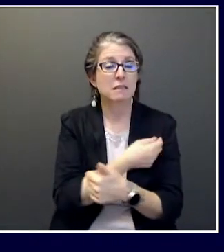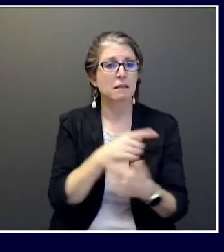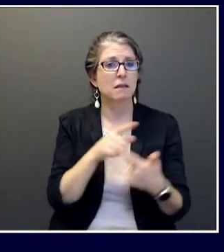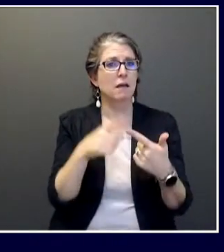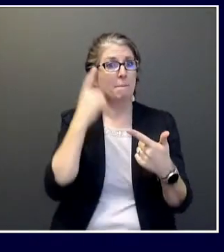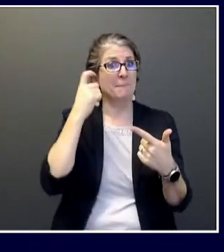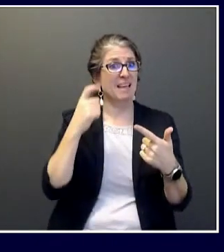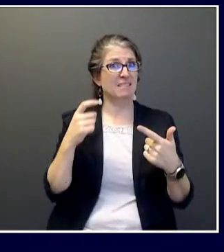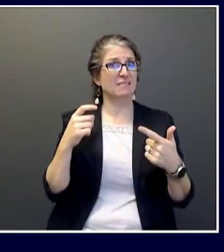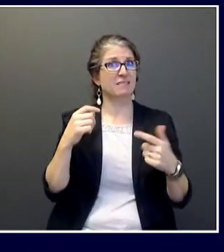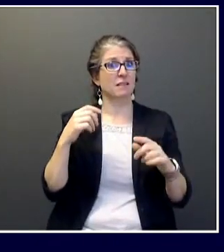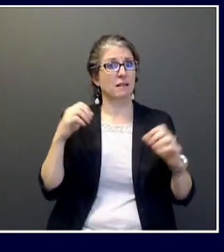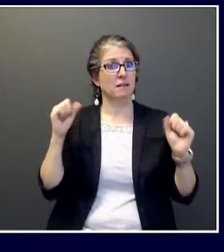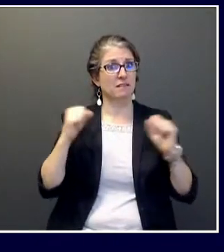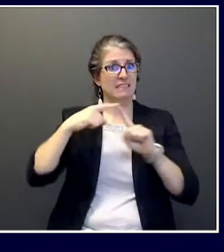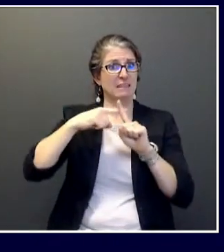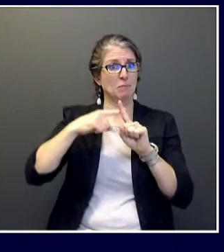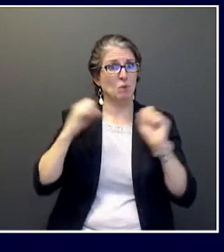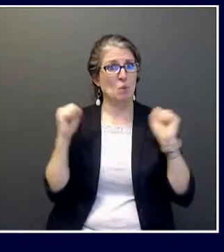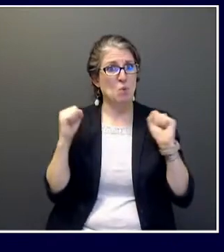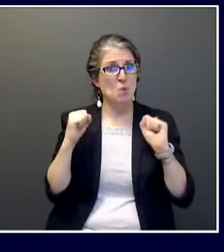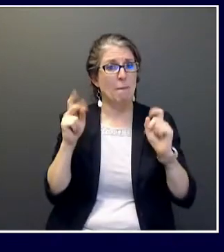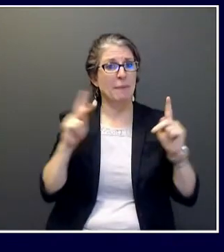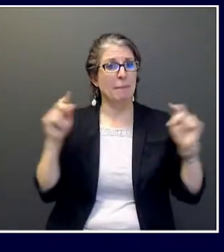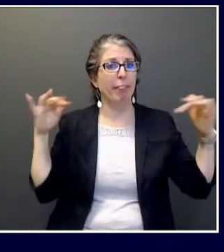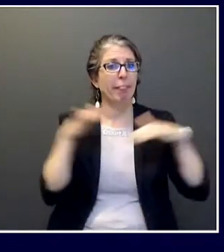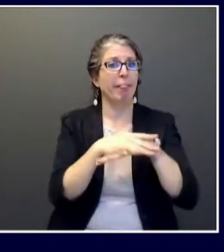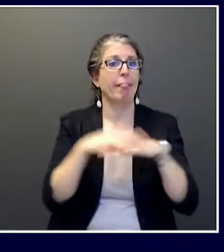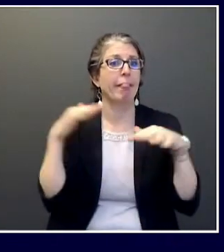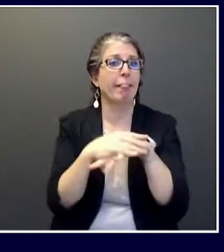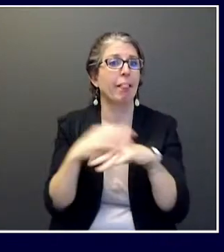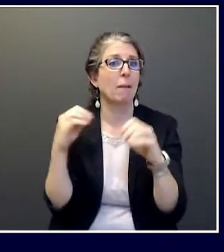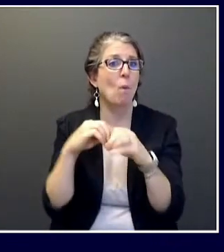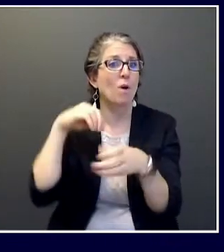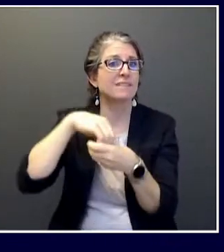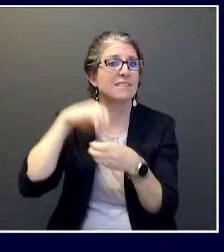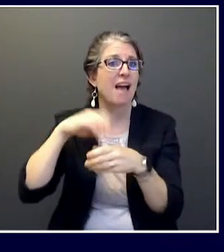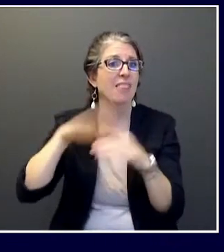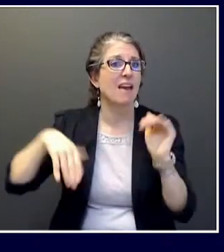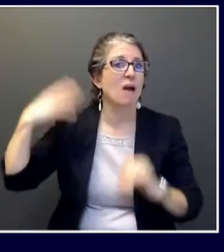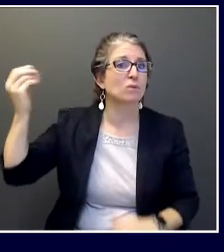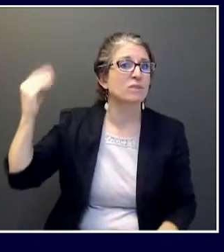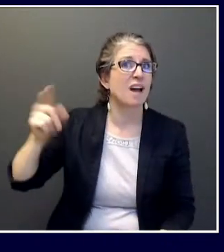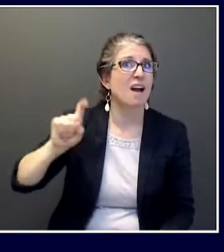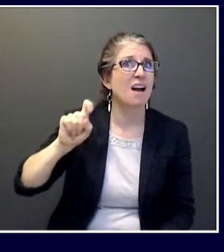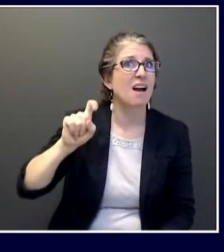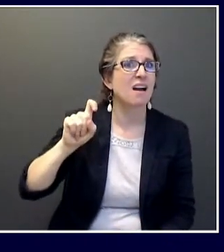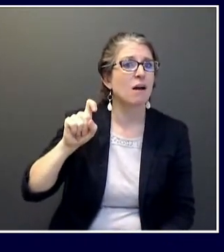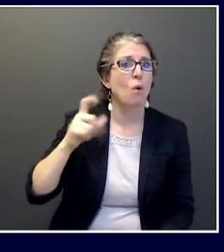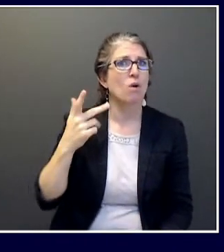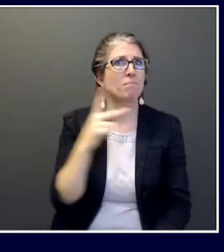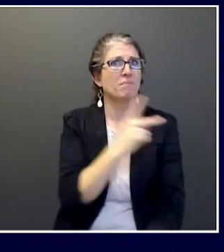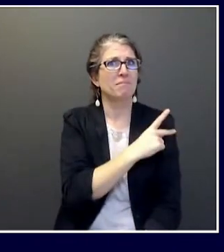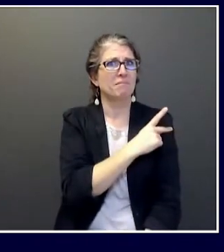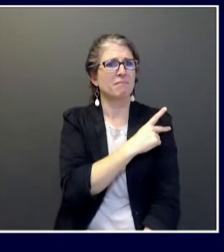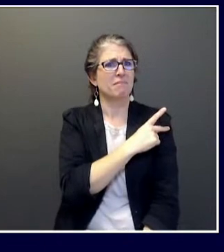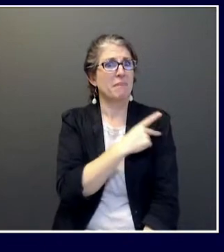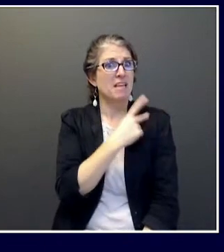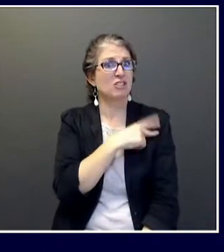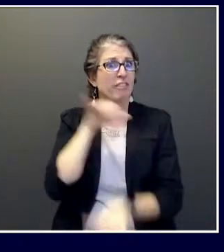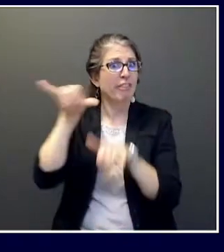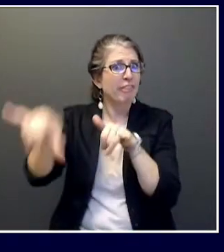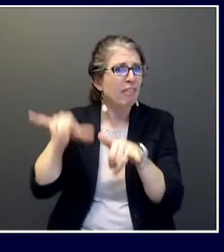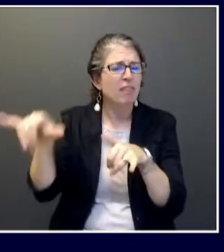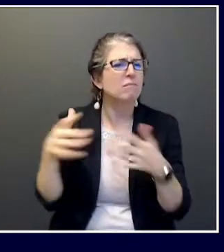discharged? What can you tell us? Patty, I'll start, but again, the Commissioner and I have had discussions amongst ourselves as well as with